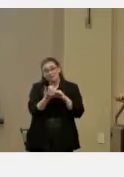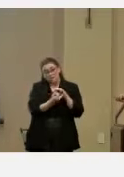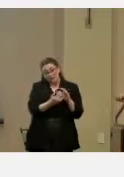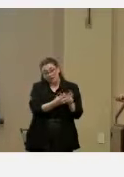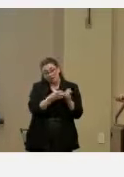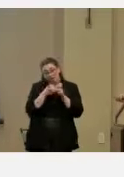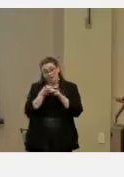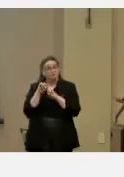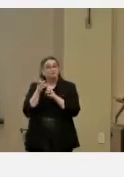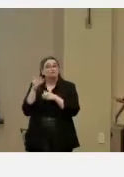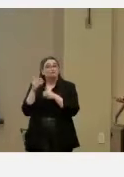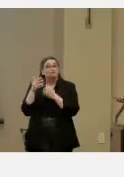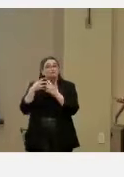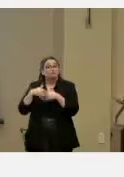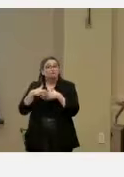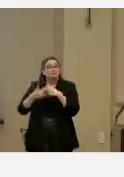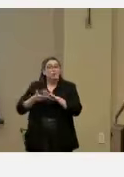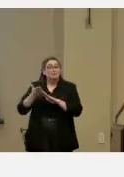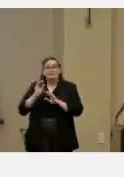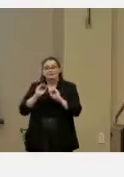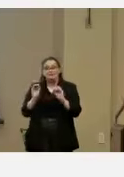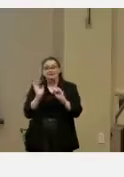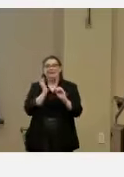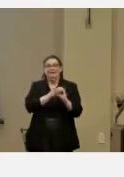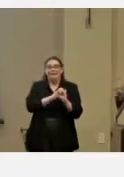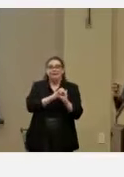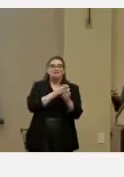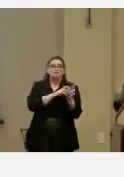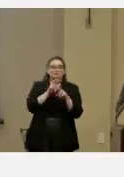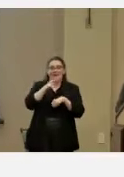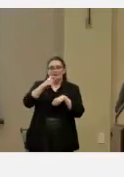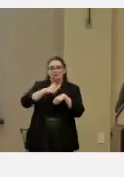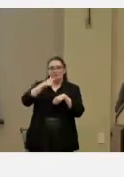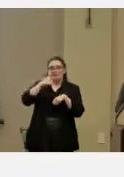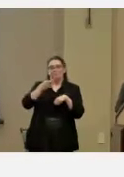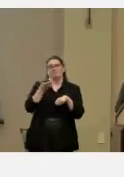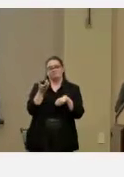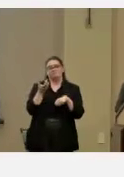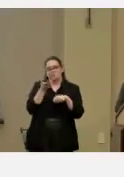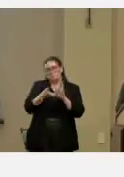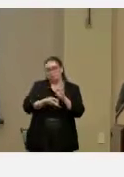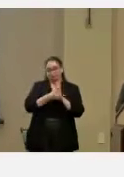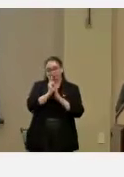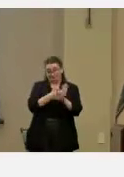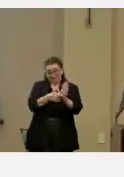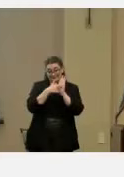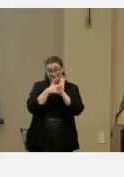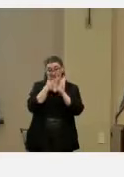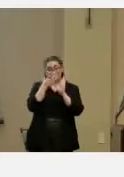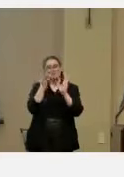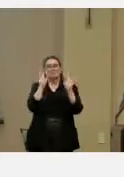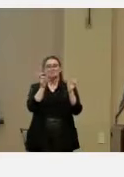processing and waiting for that. Our cells are available on demand, and that's where the term off the shelf applies to, because they're literally